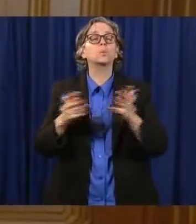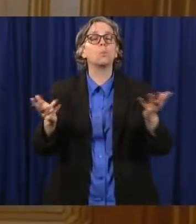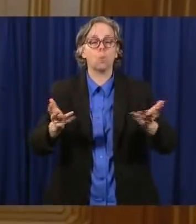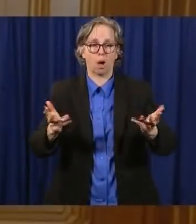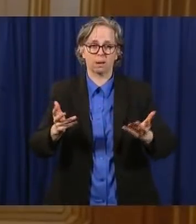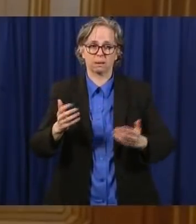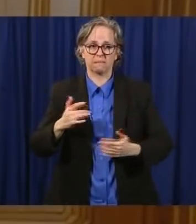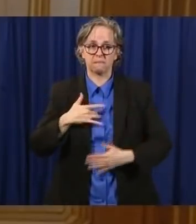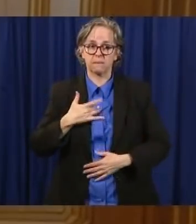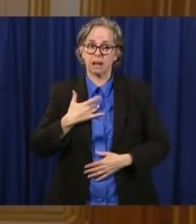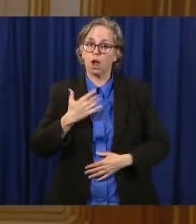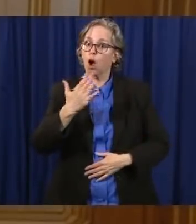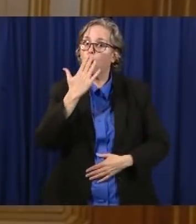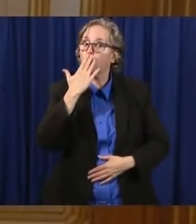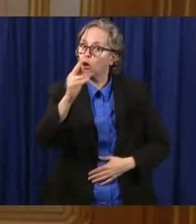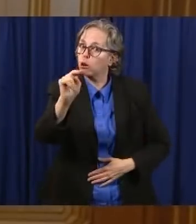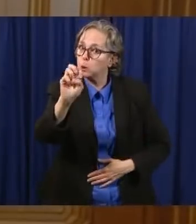news.